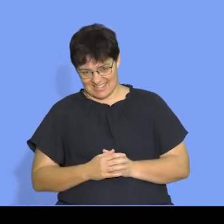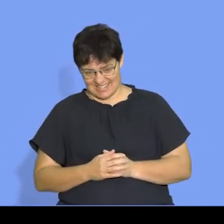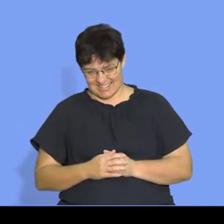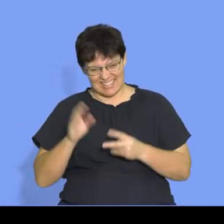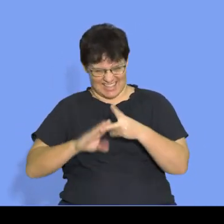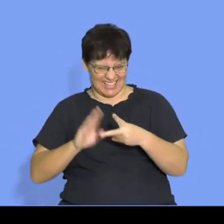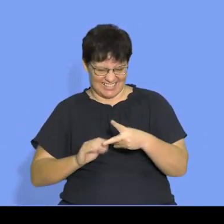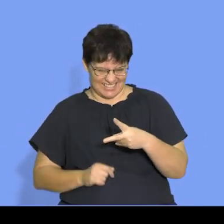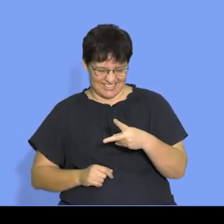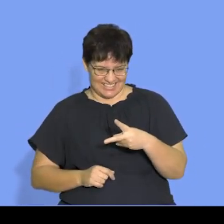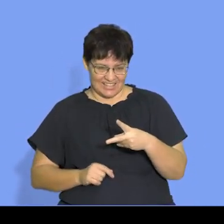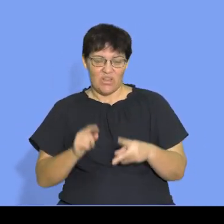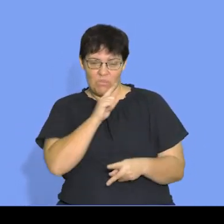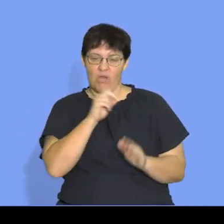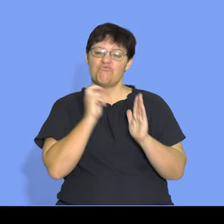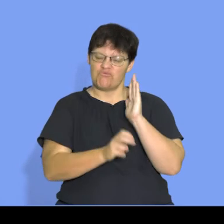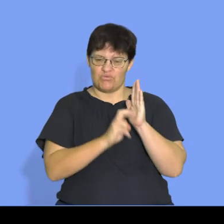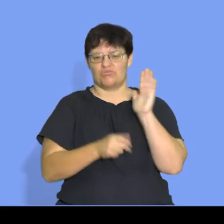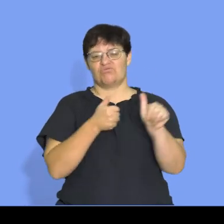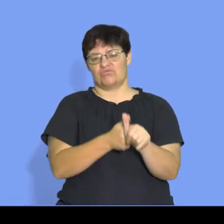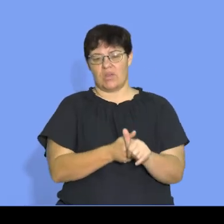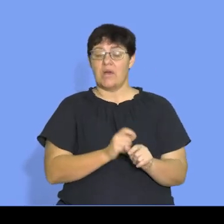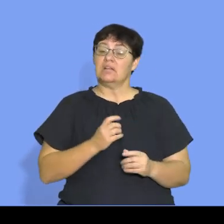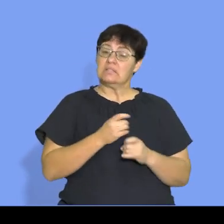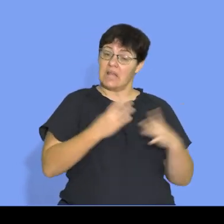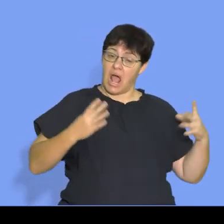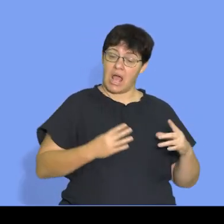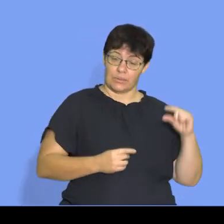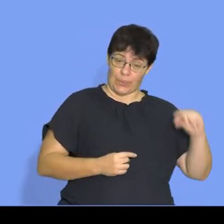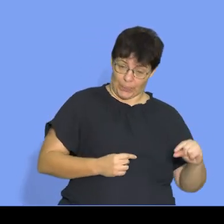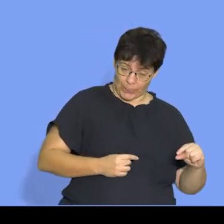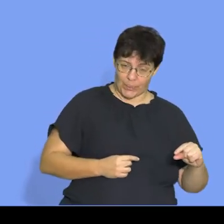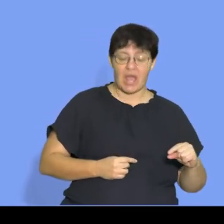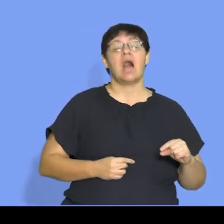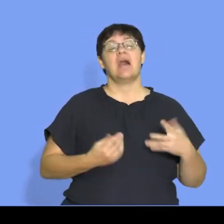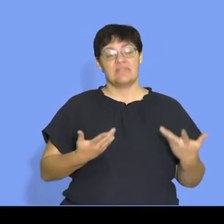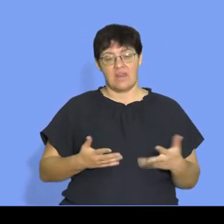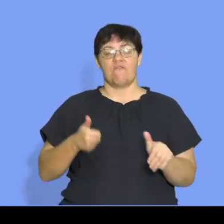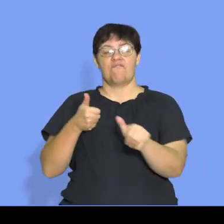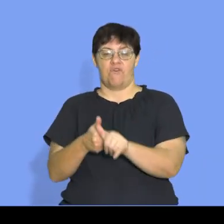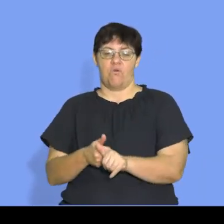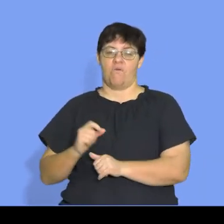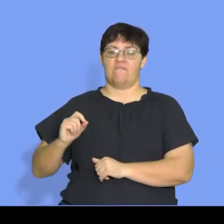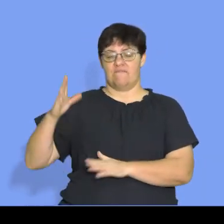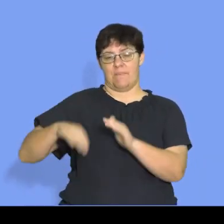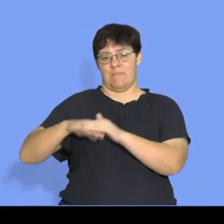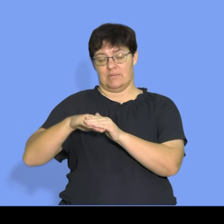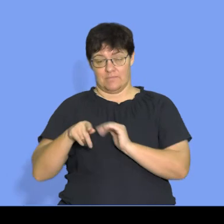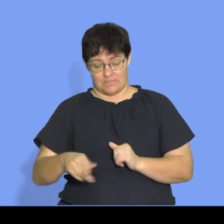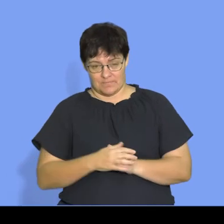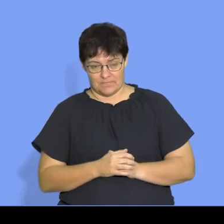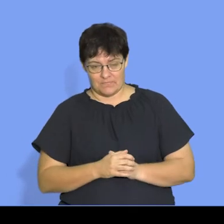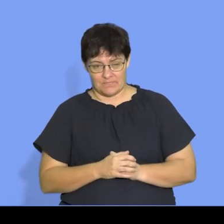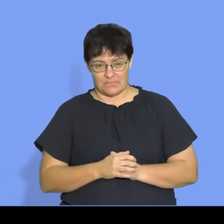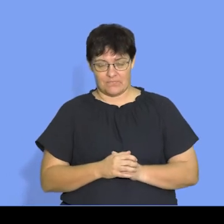because that's really the rule of mathematics, right? You start with the smallest one and you end with the biggest one.